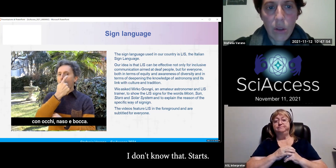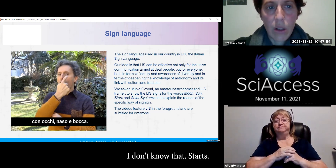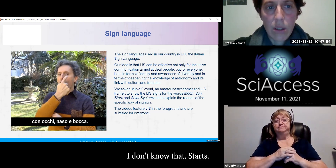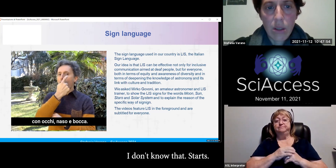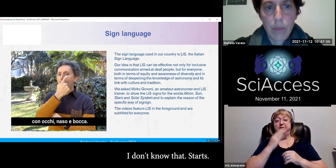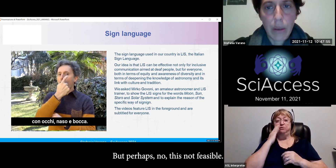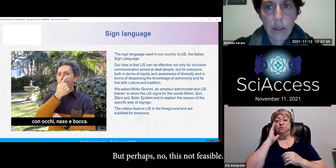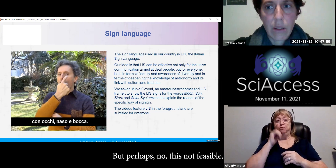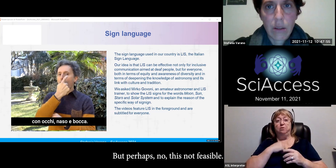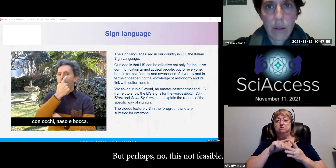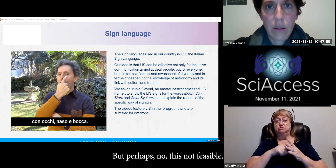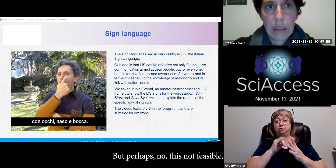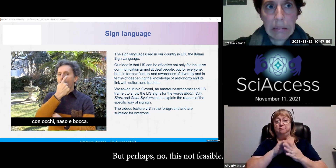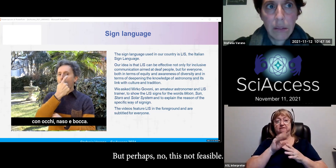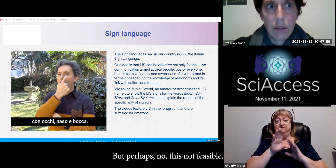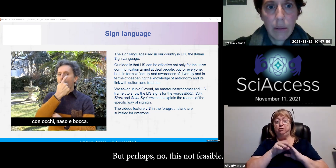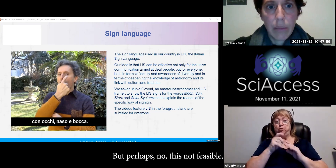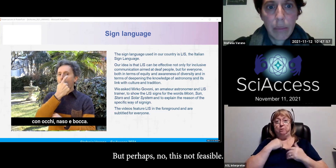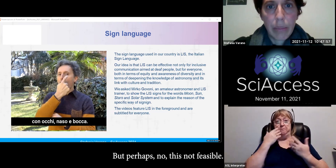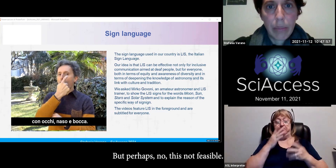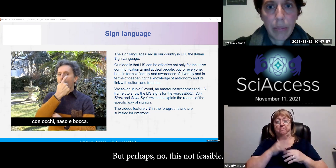video starts, but